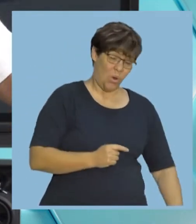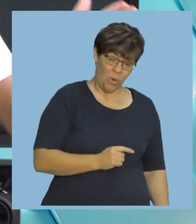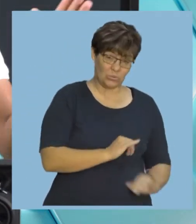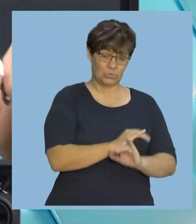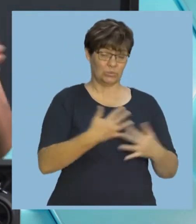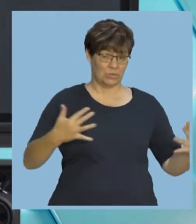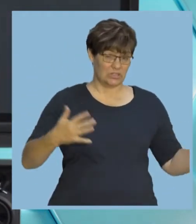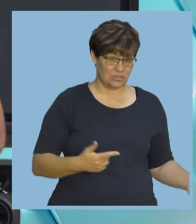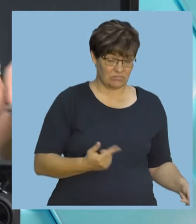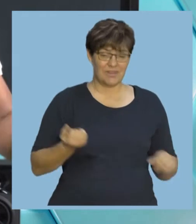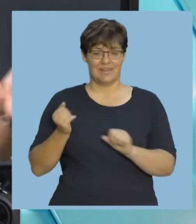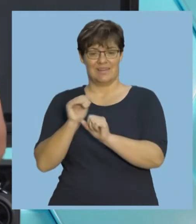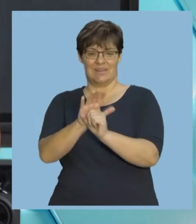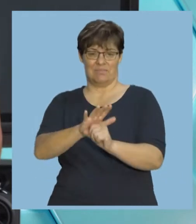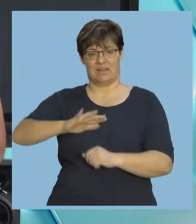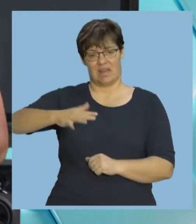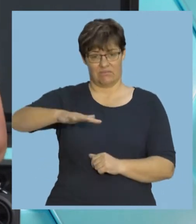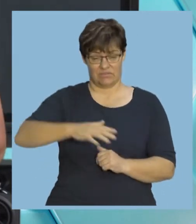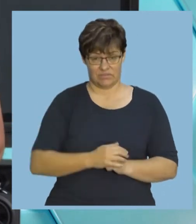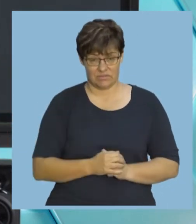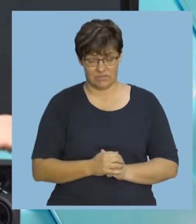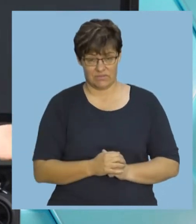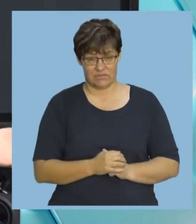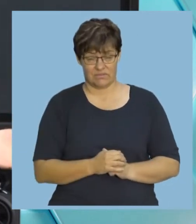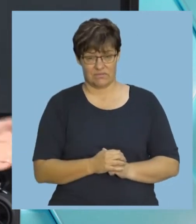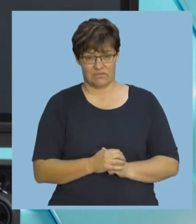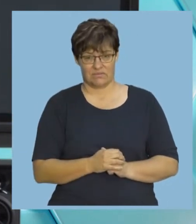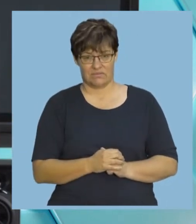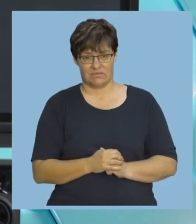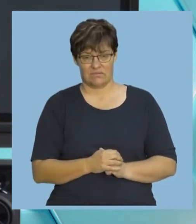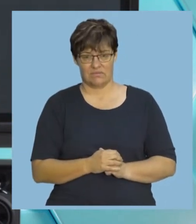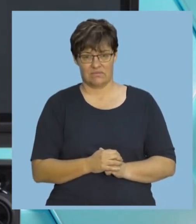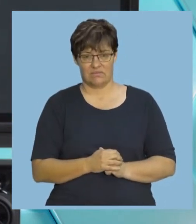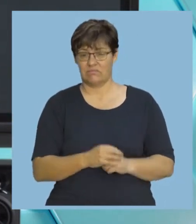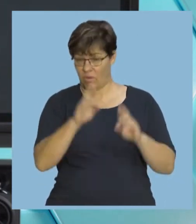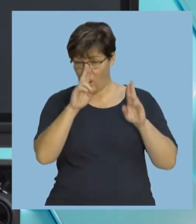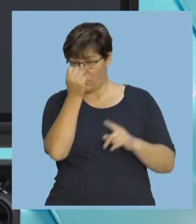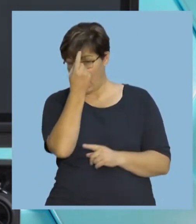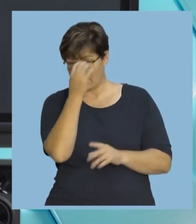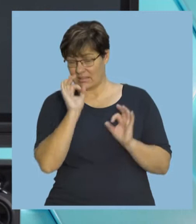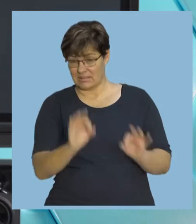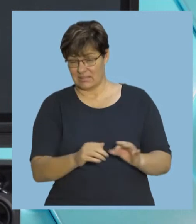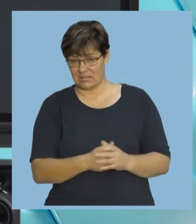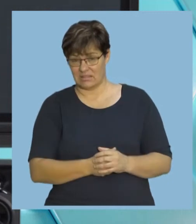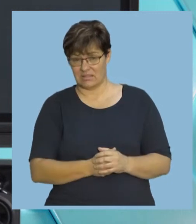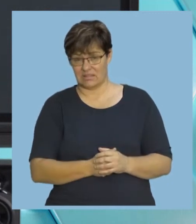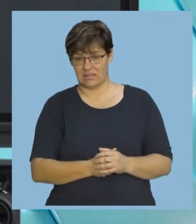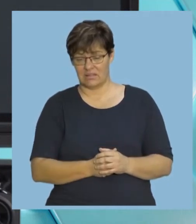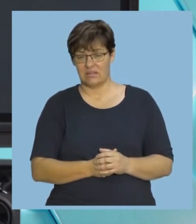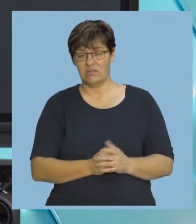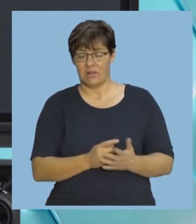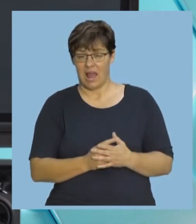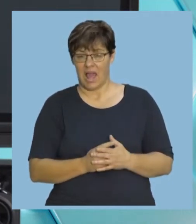lowest one, they have an impact on your average. Okay, fantastic. Hope this makes sense, which is